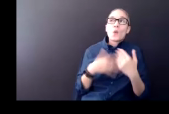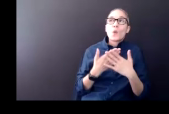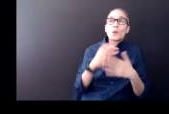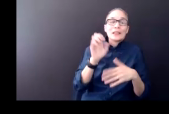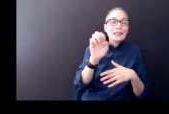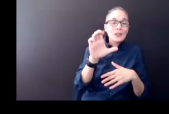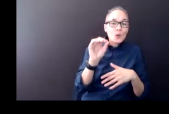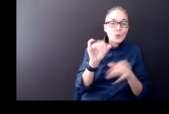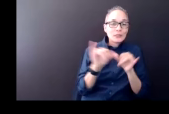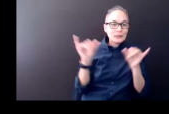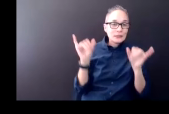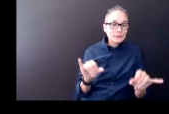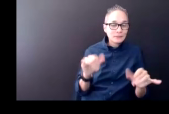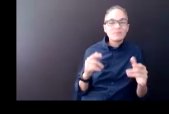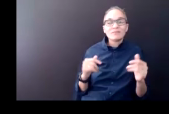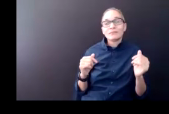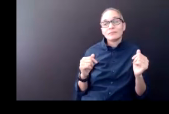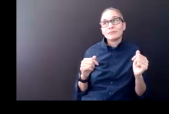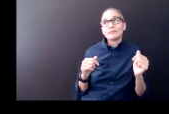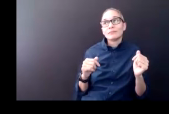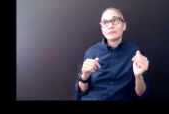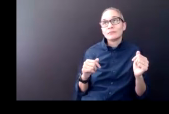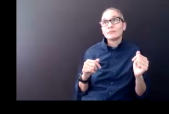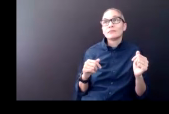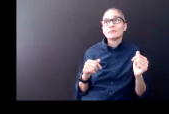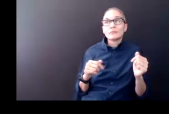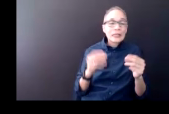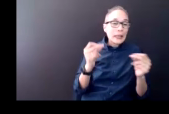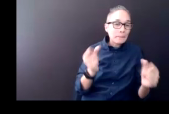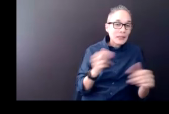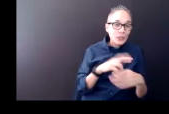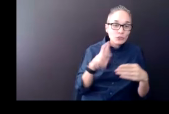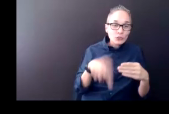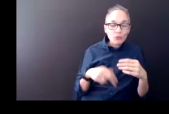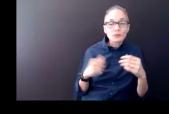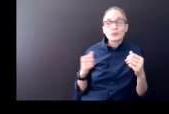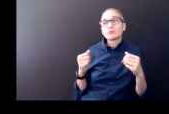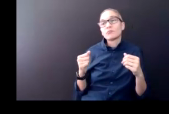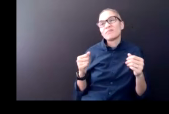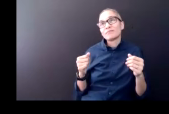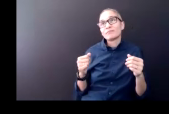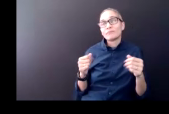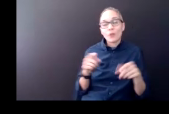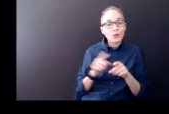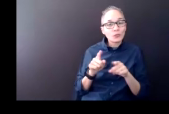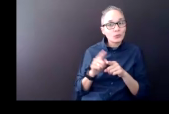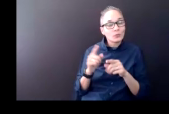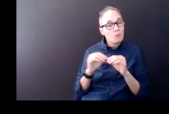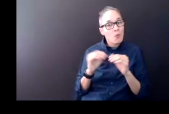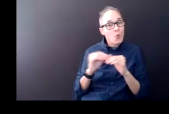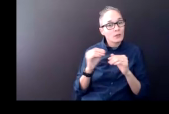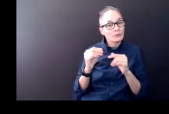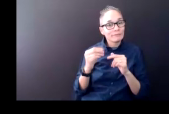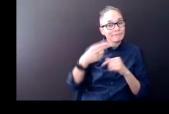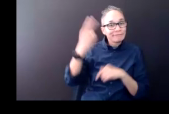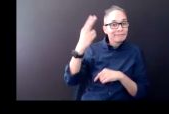and I think Brianna touched on this too. Immediate results, these are and getting higher grades. If